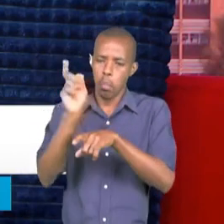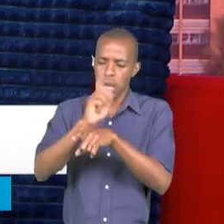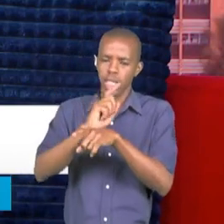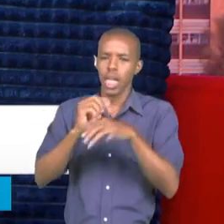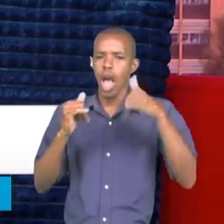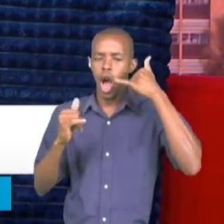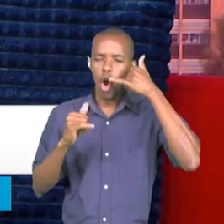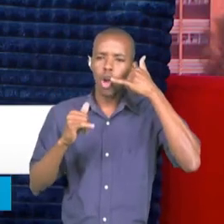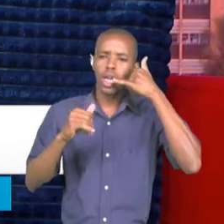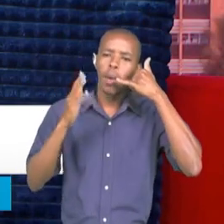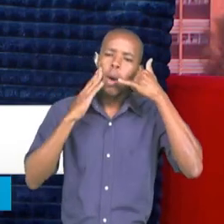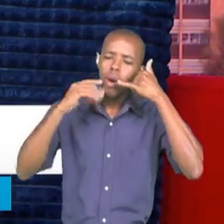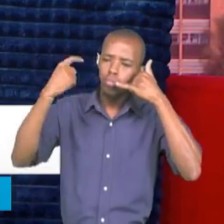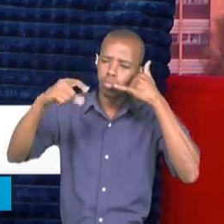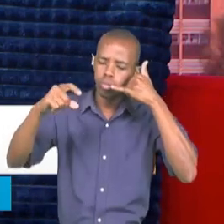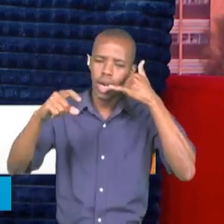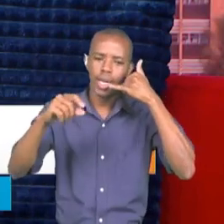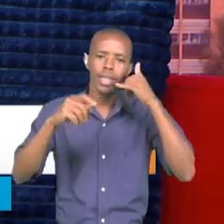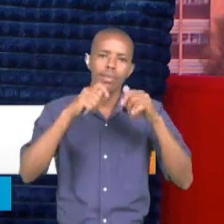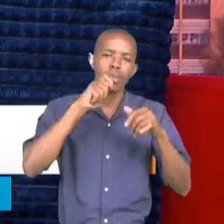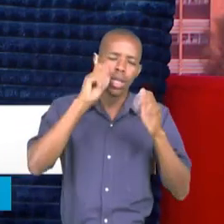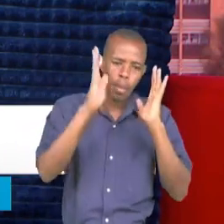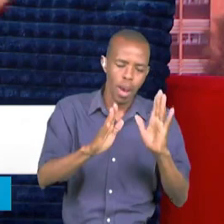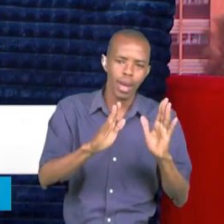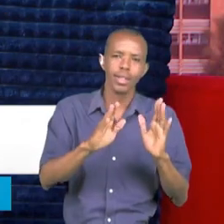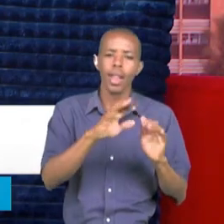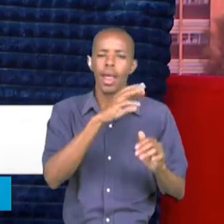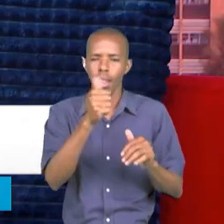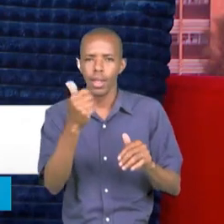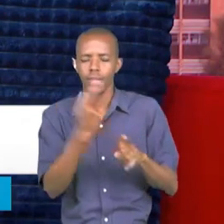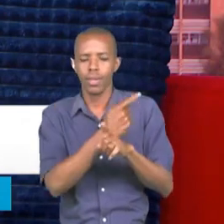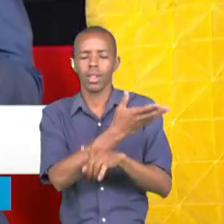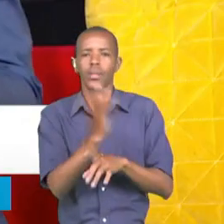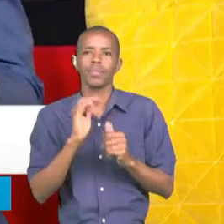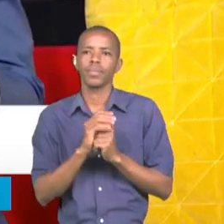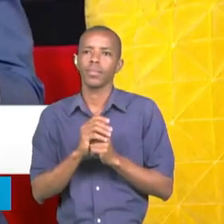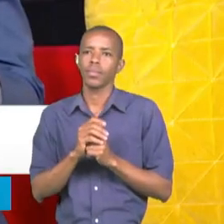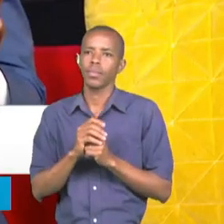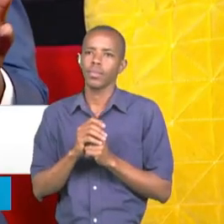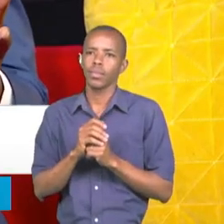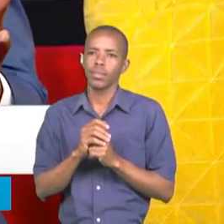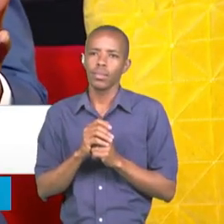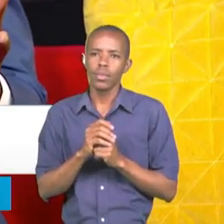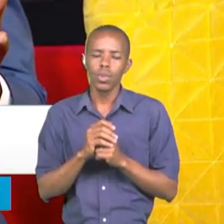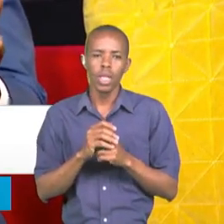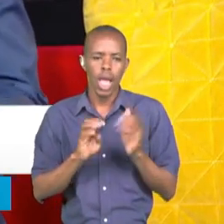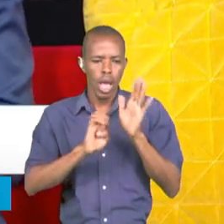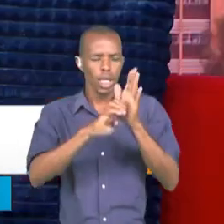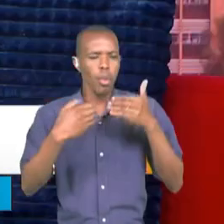butchery, mama mboga, boda guy. All pick right. this, come here. Okay. It's already done. Okay. You didn't carry any for the crew? The samples just to